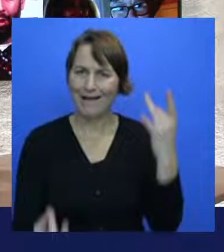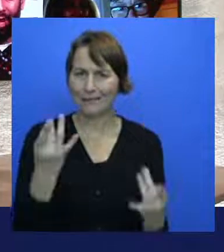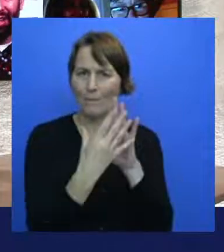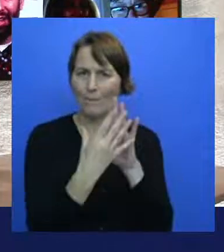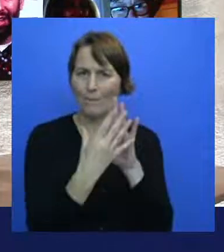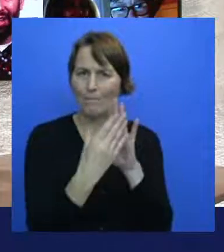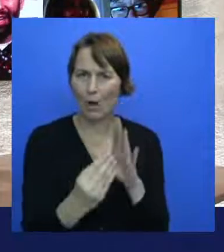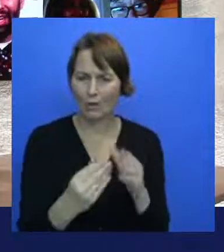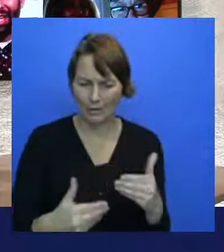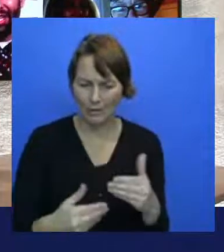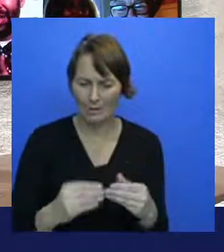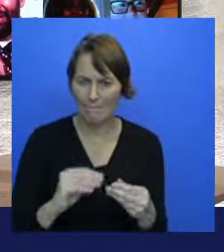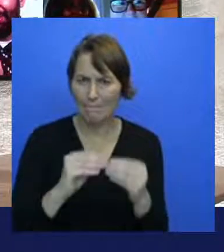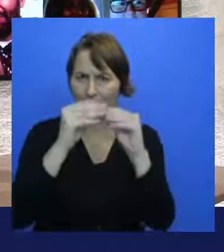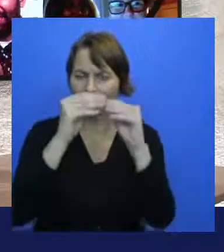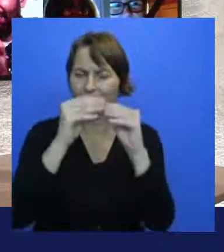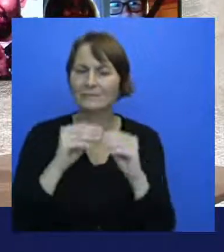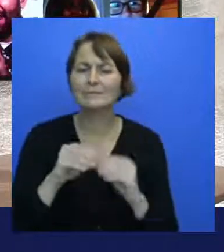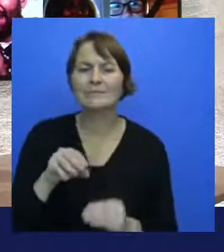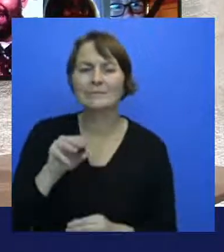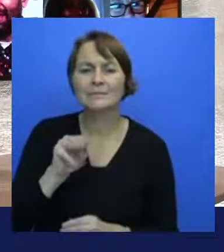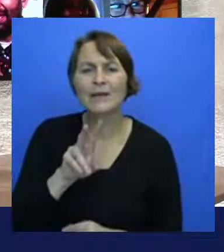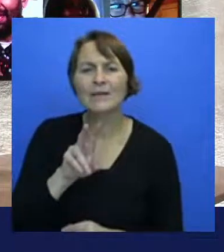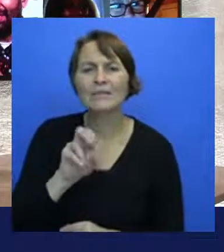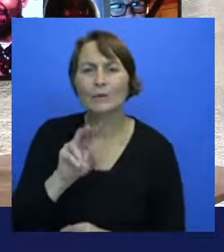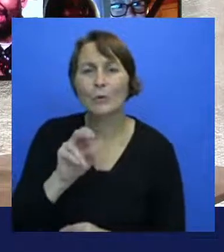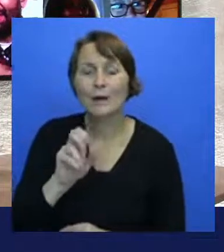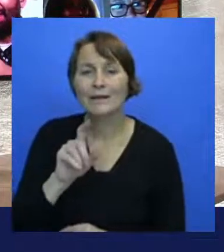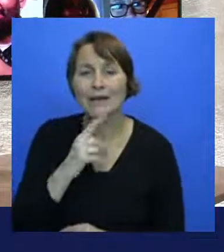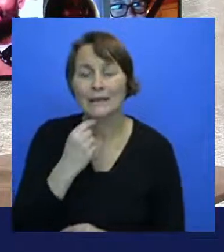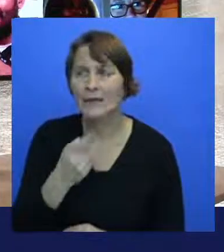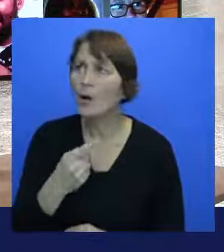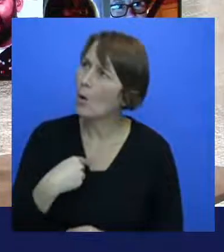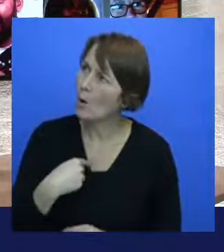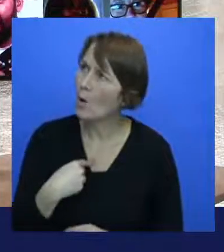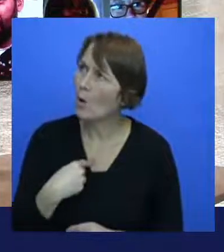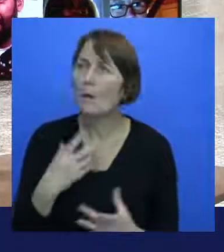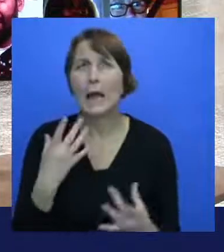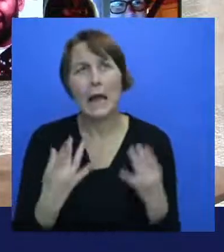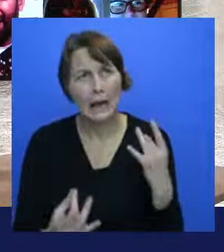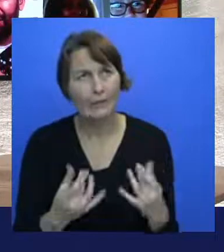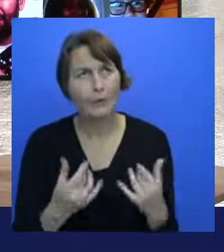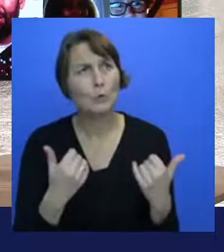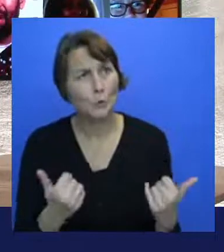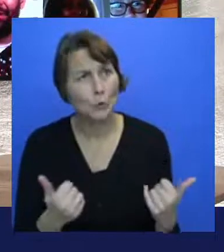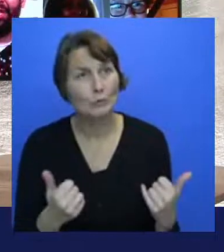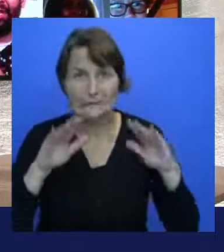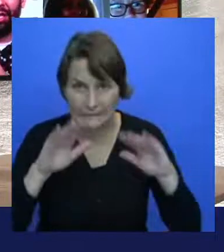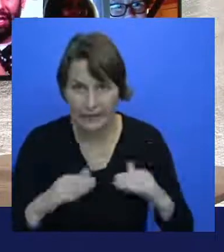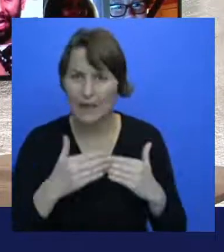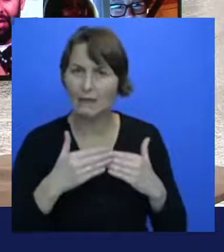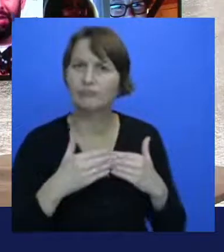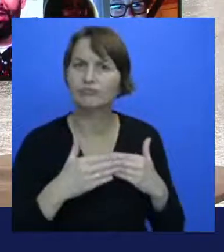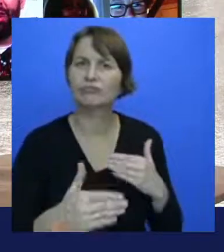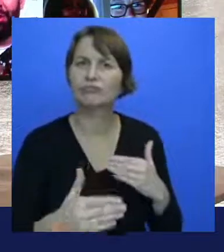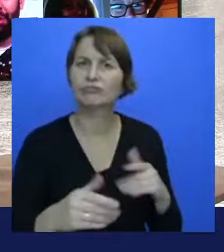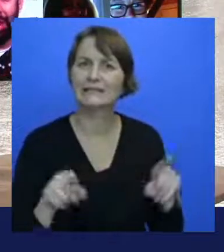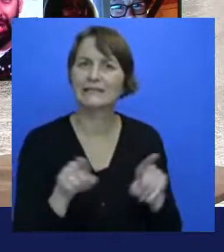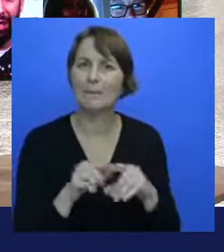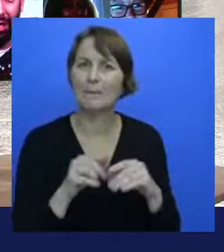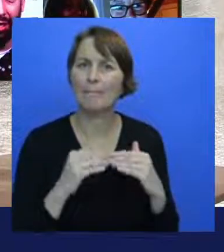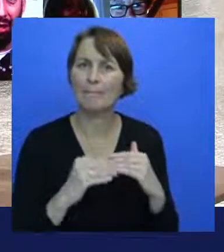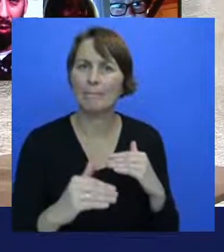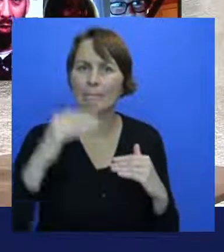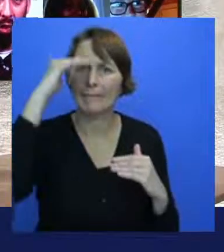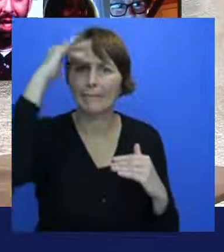with, you know, just because you made it ethically doesn't mean it can remain ethical. And so you have to continue to do